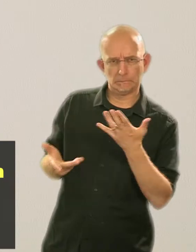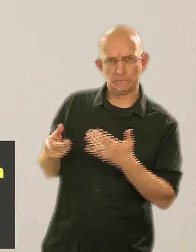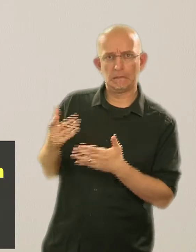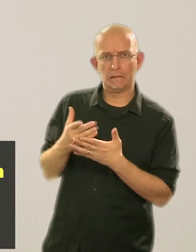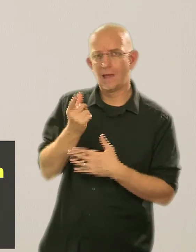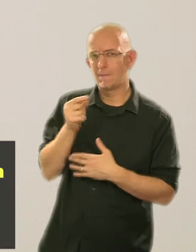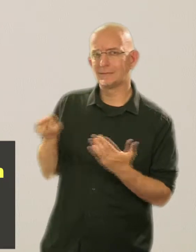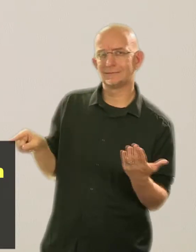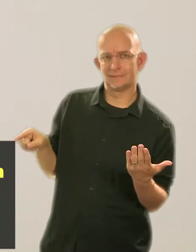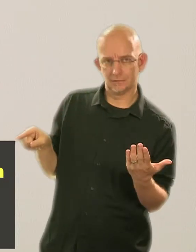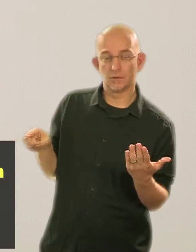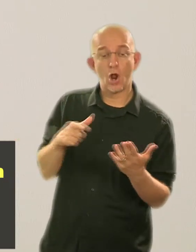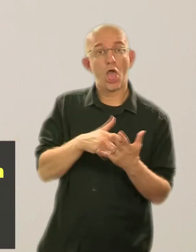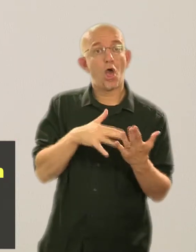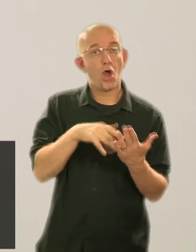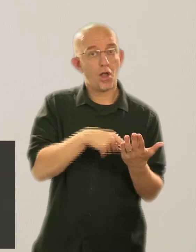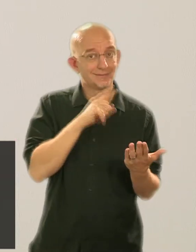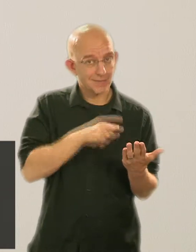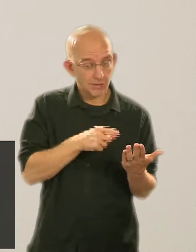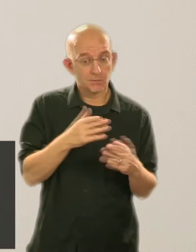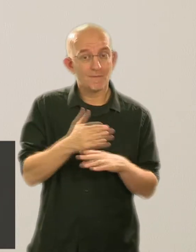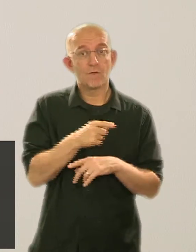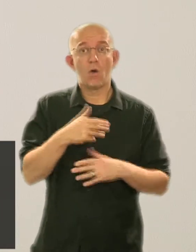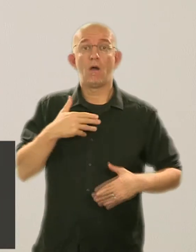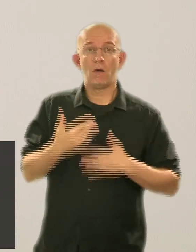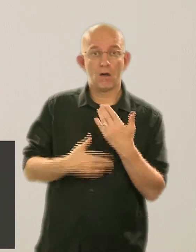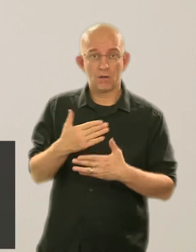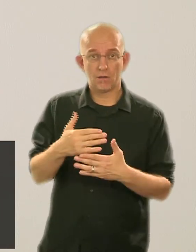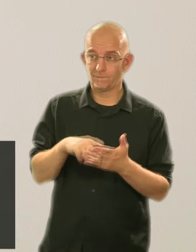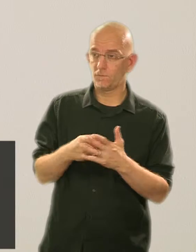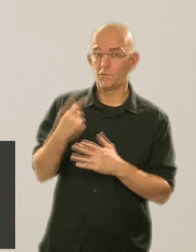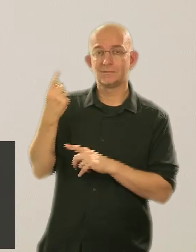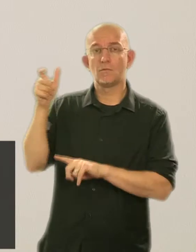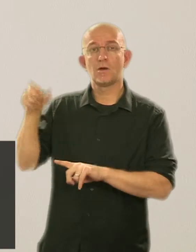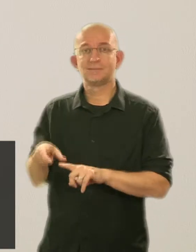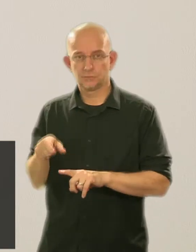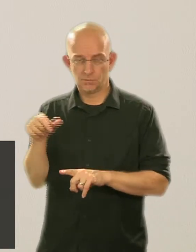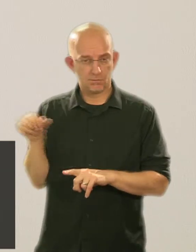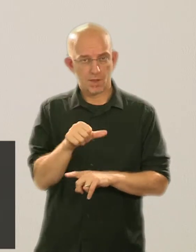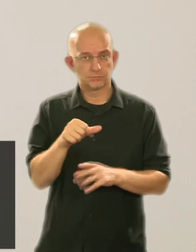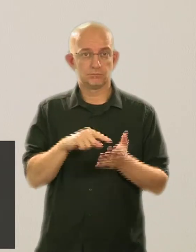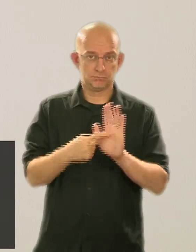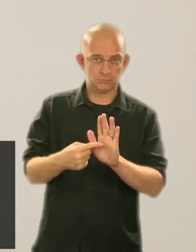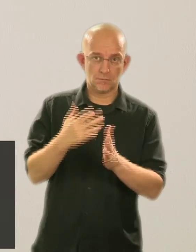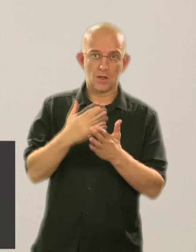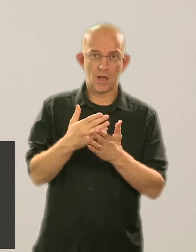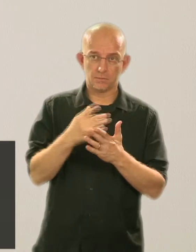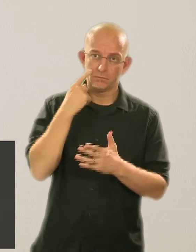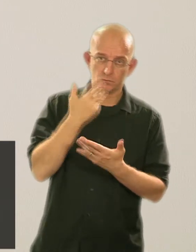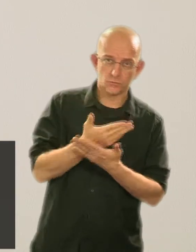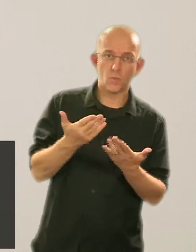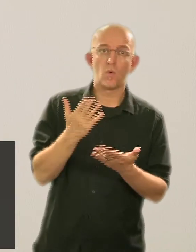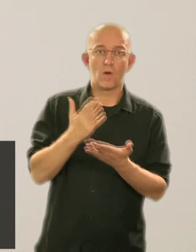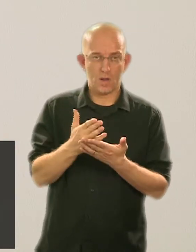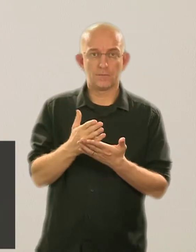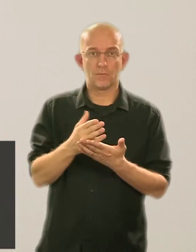doubt a person's capacity. The law says that before you act on behalf of somebody else, you